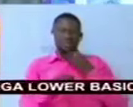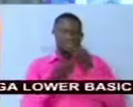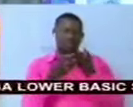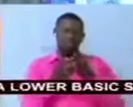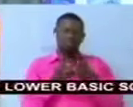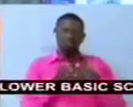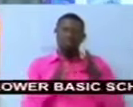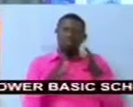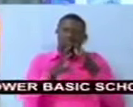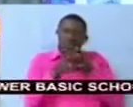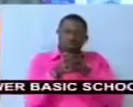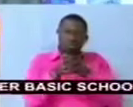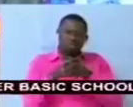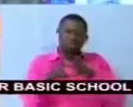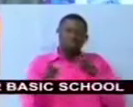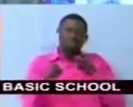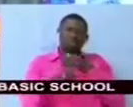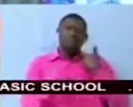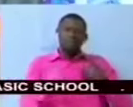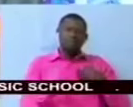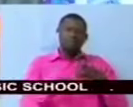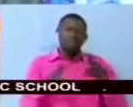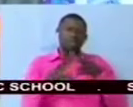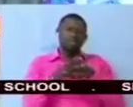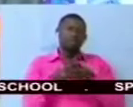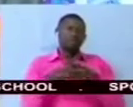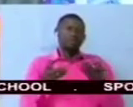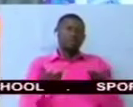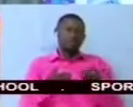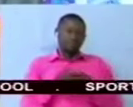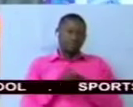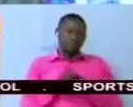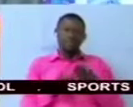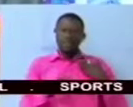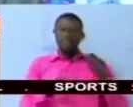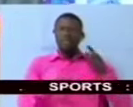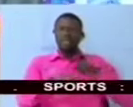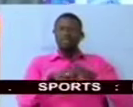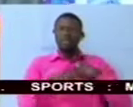NIA bi ci bala ñu ñoo génné fu. That was the time we were at the NIA before we